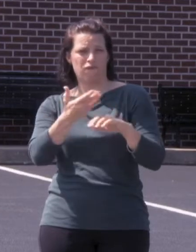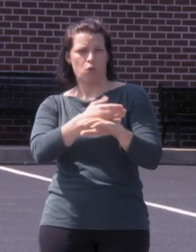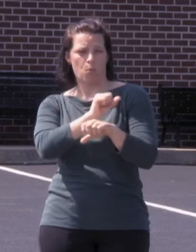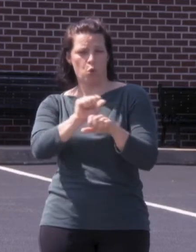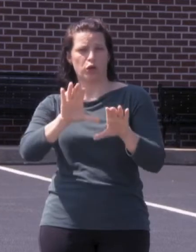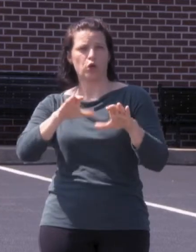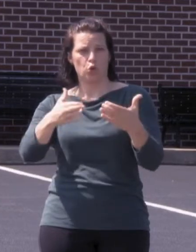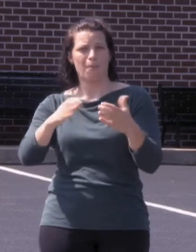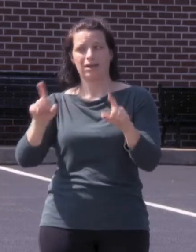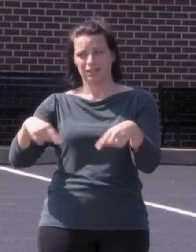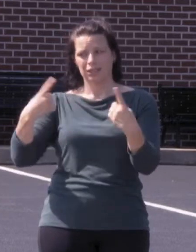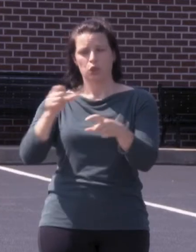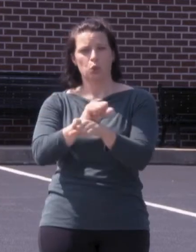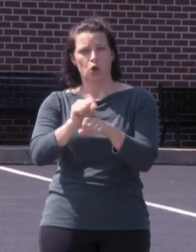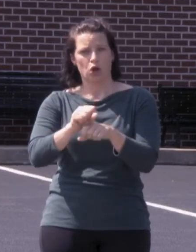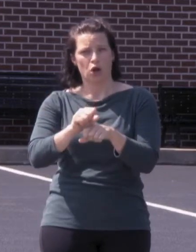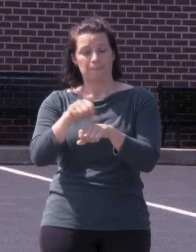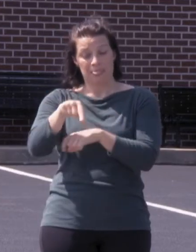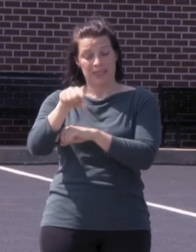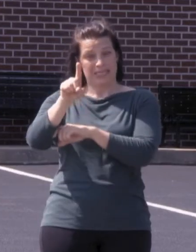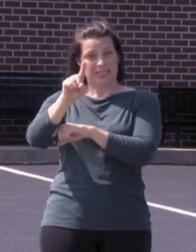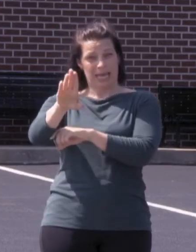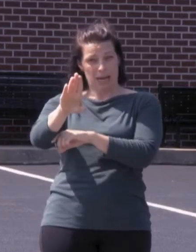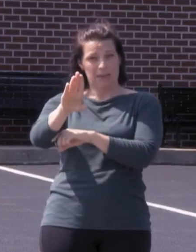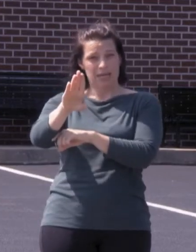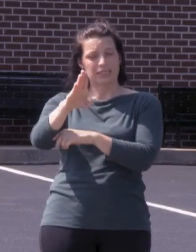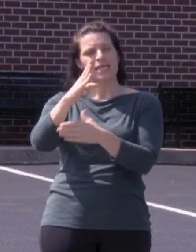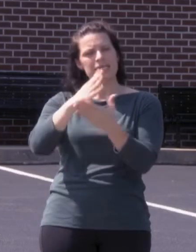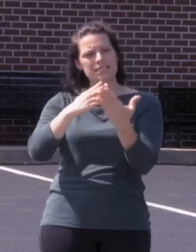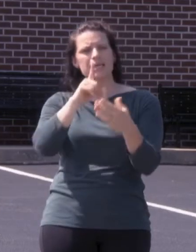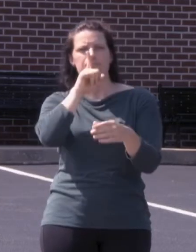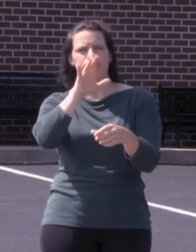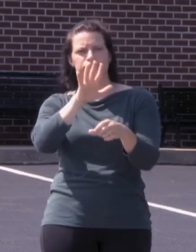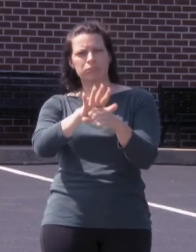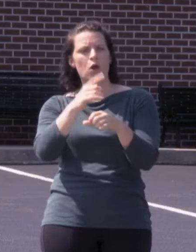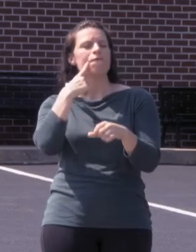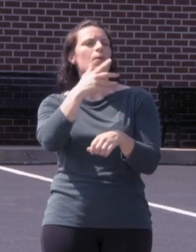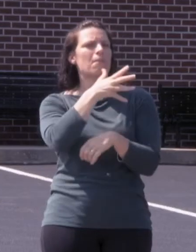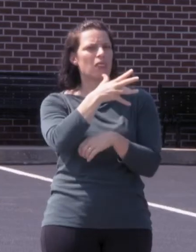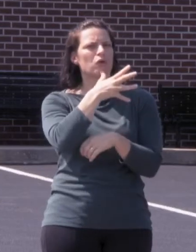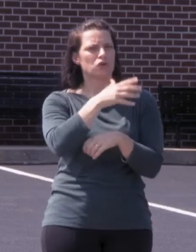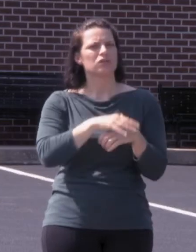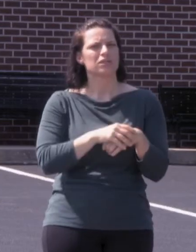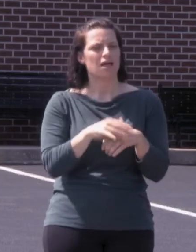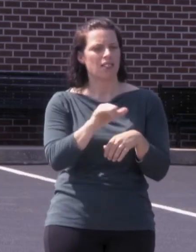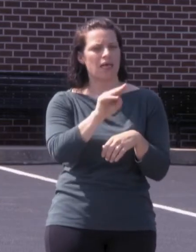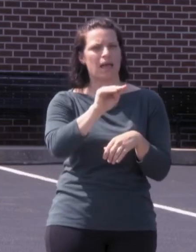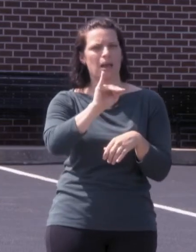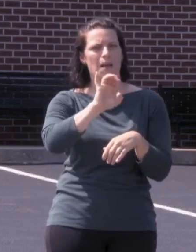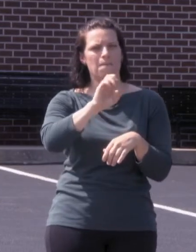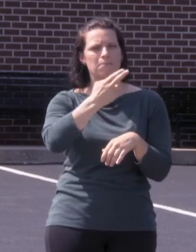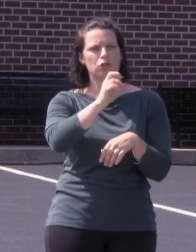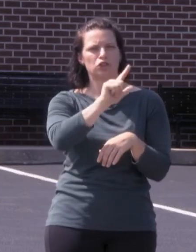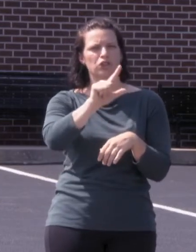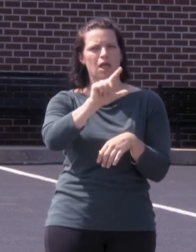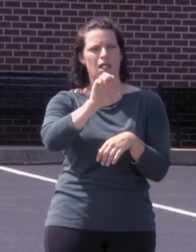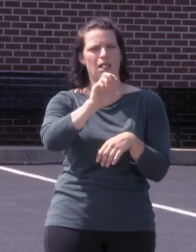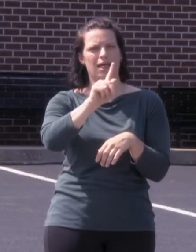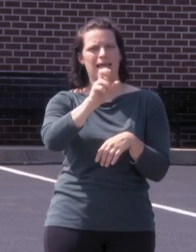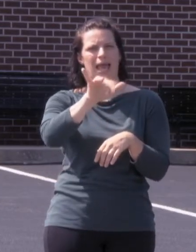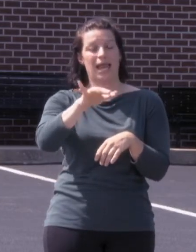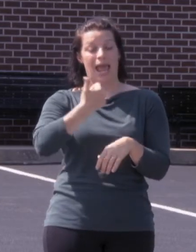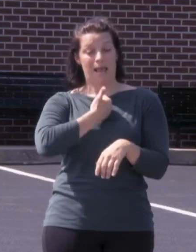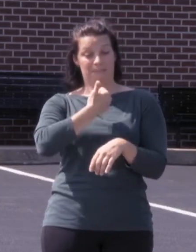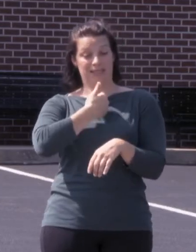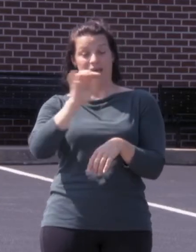on. This database is some assurance for mothers like Michelle Kenny and myself